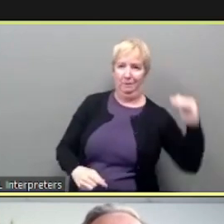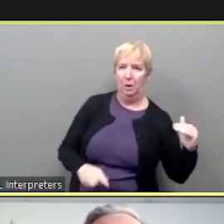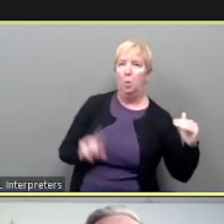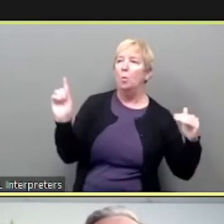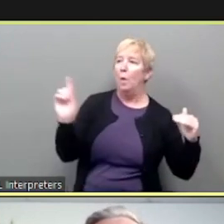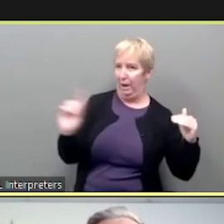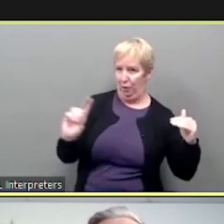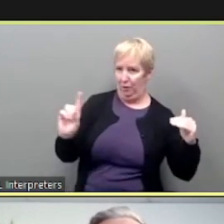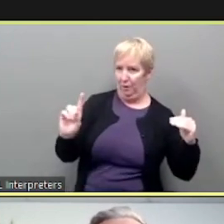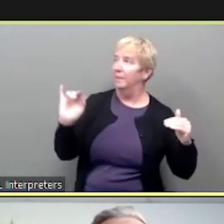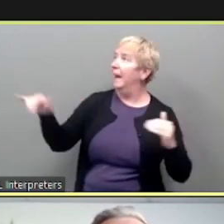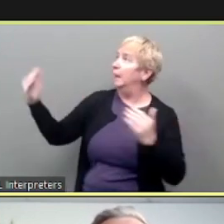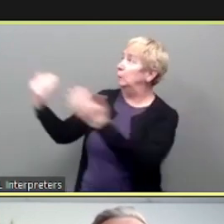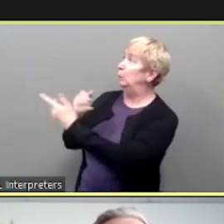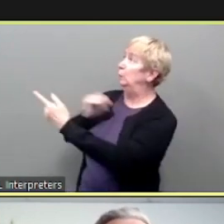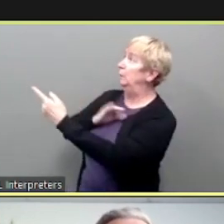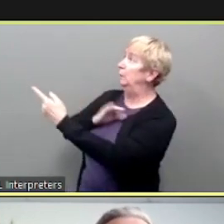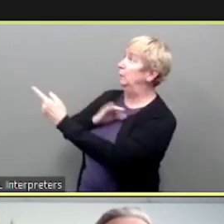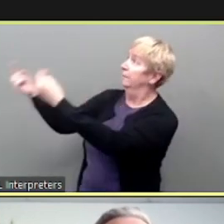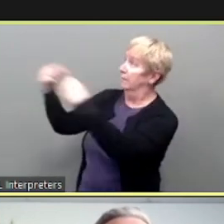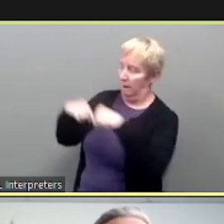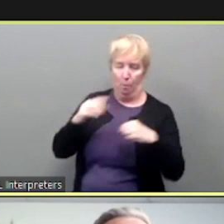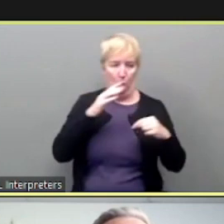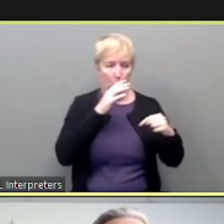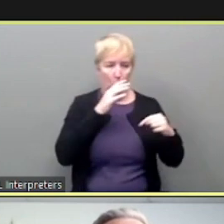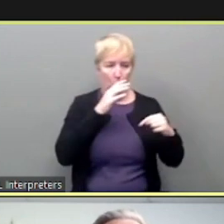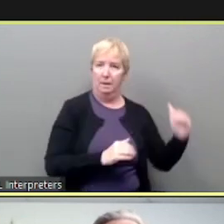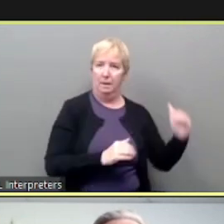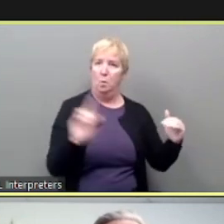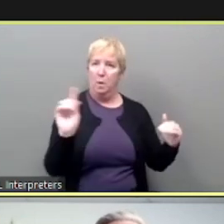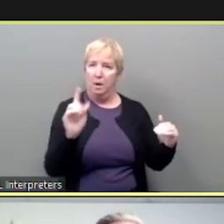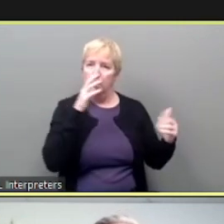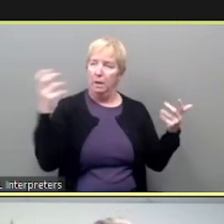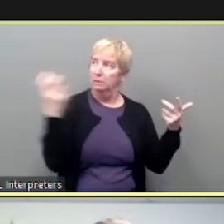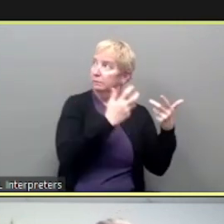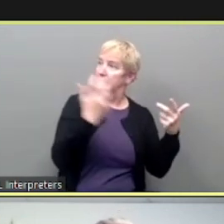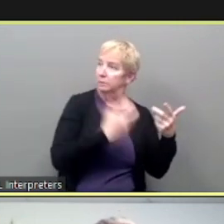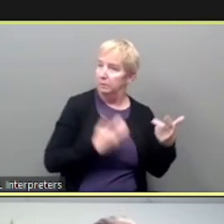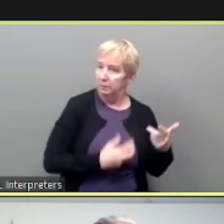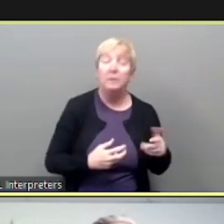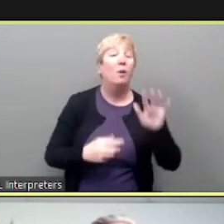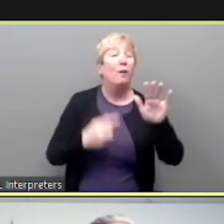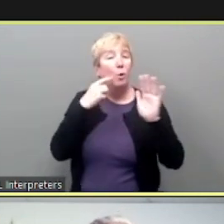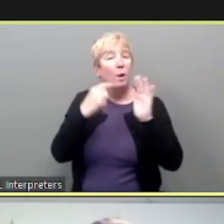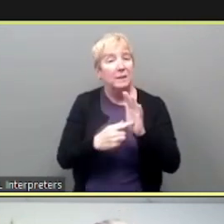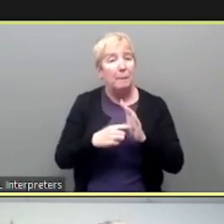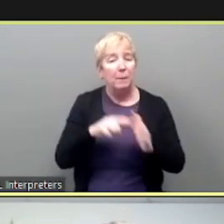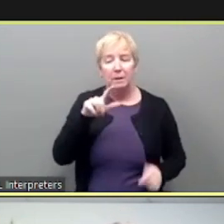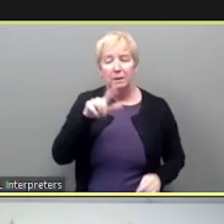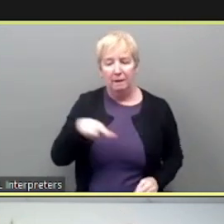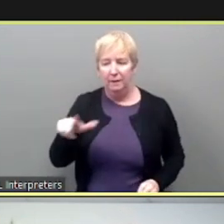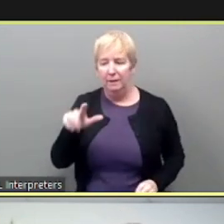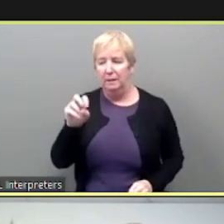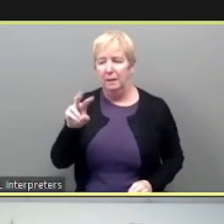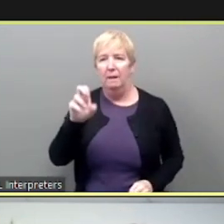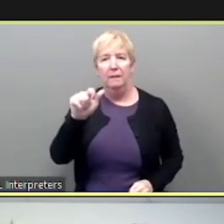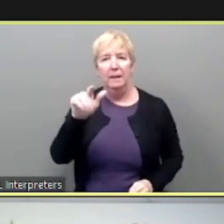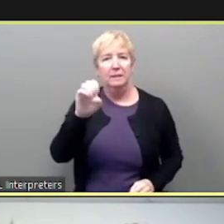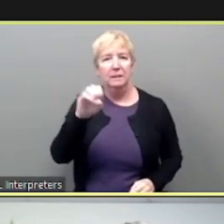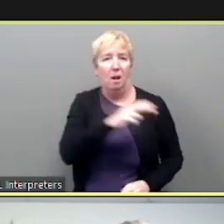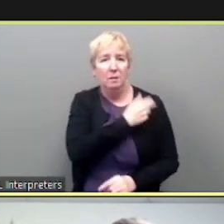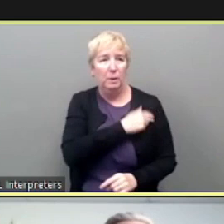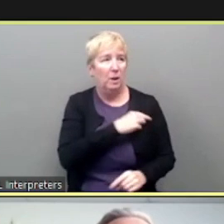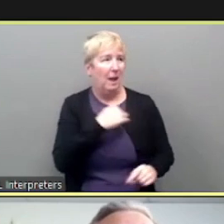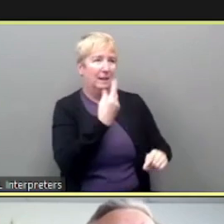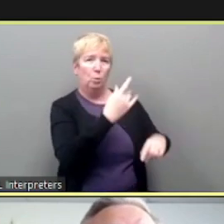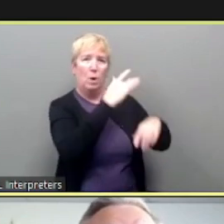empty floors at Loveless, so we're trying to get extra staffing there in Loveless Hospital in Albuquerque so we can